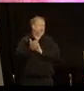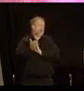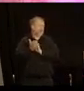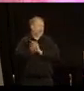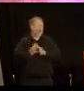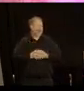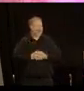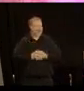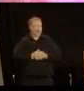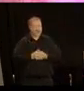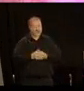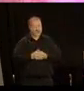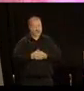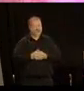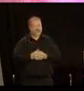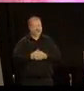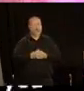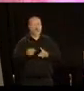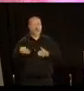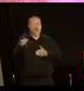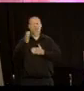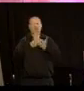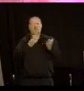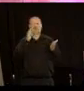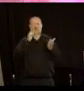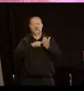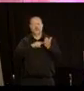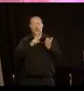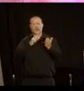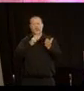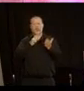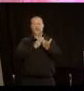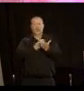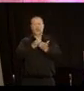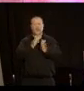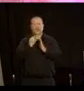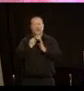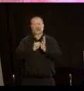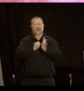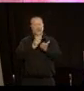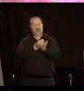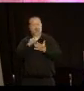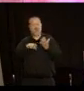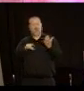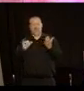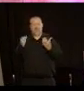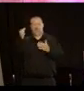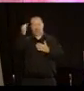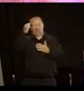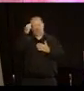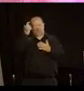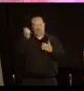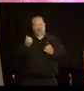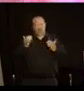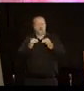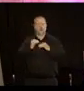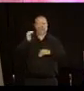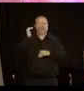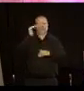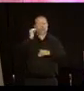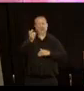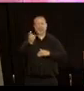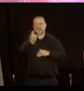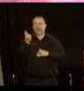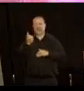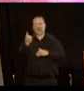You know, some may look at budgets and state government and say that government does too much. But there are